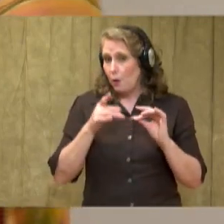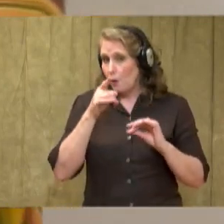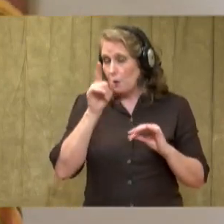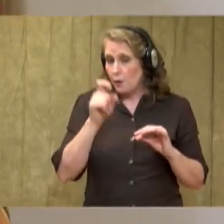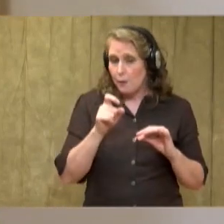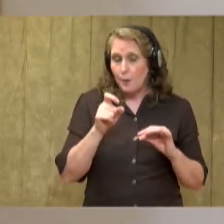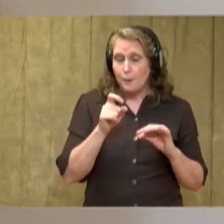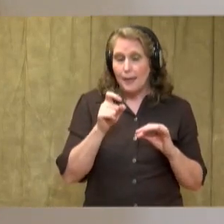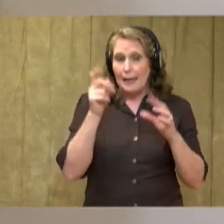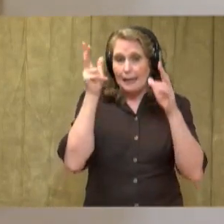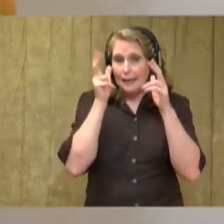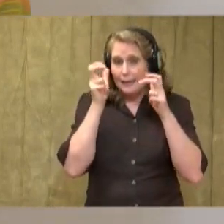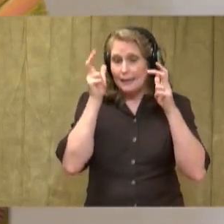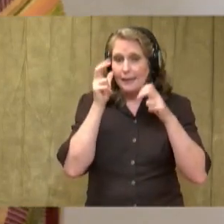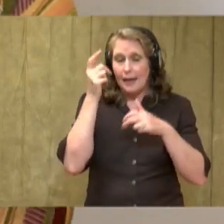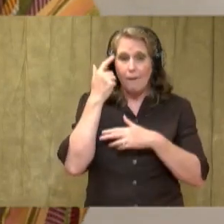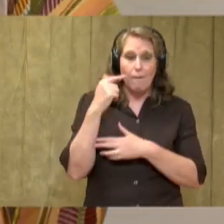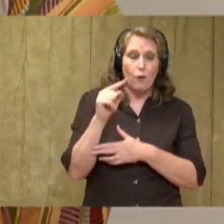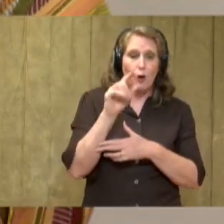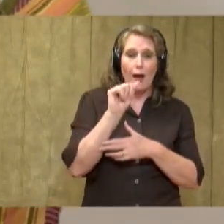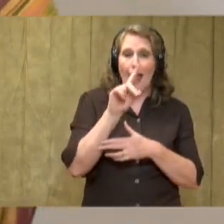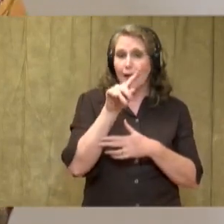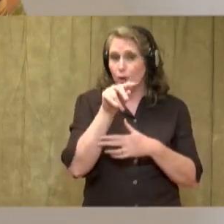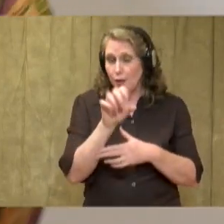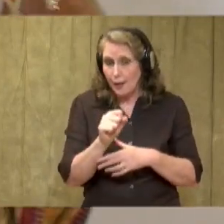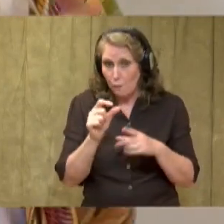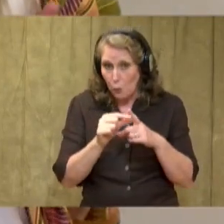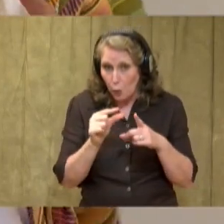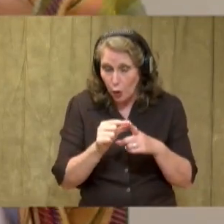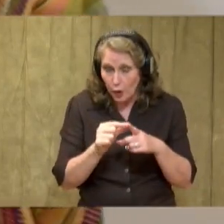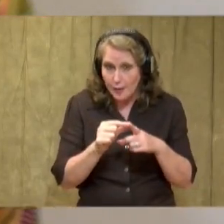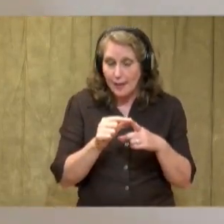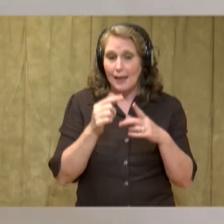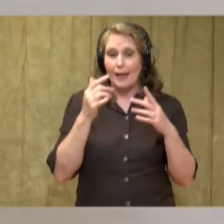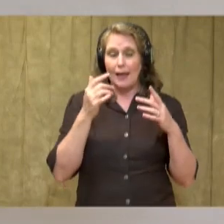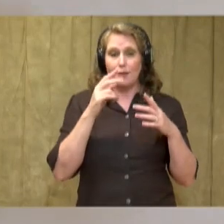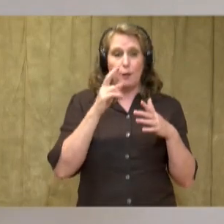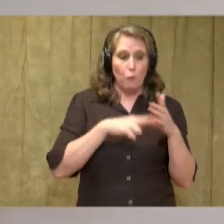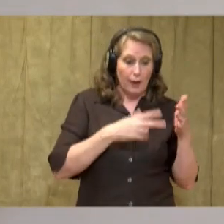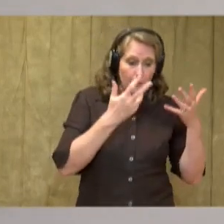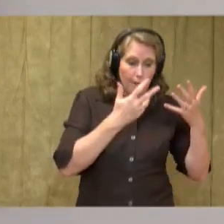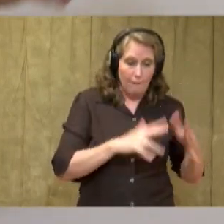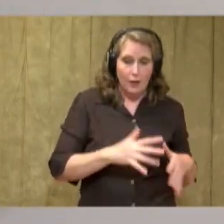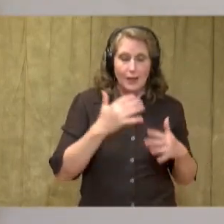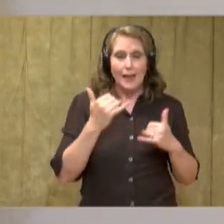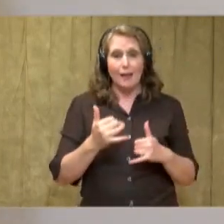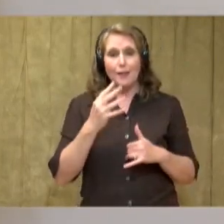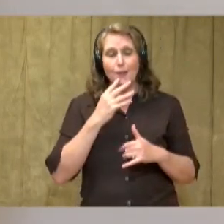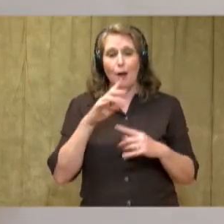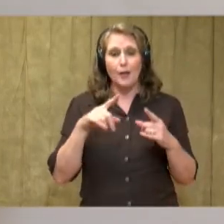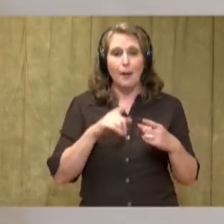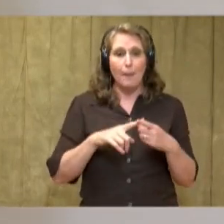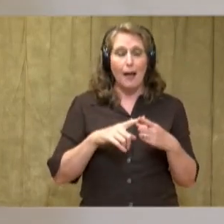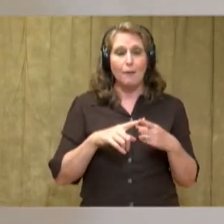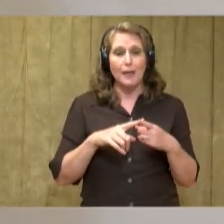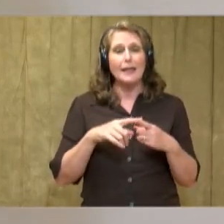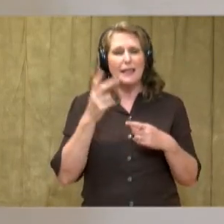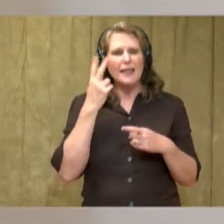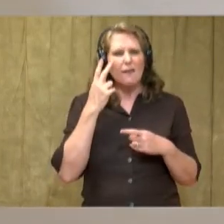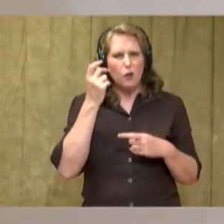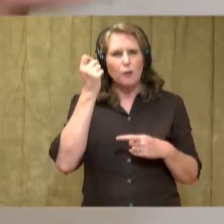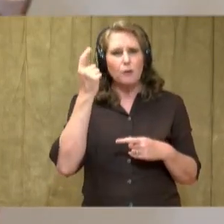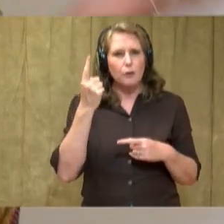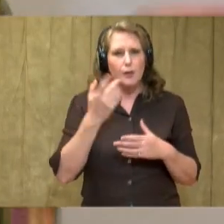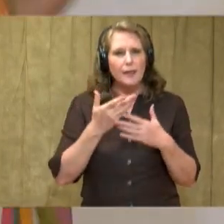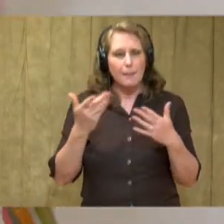be on the hunt for some adjectives. And now after we read, okay, we need to talk about some comprehension questions